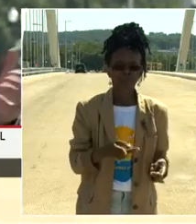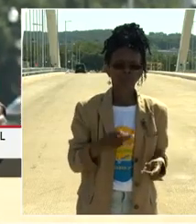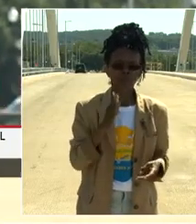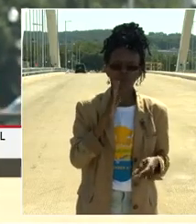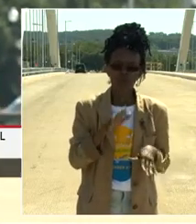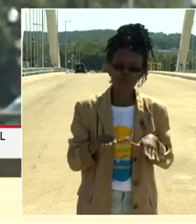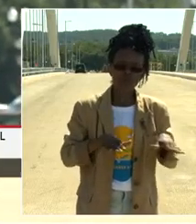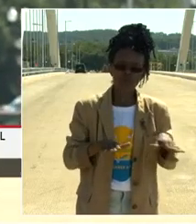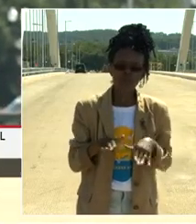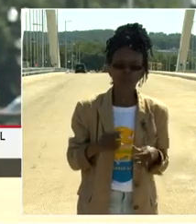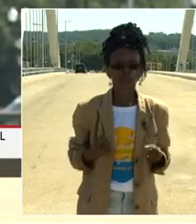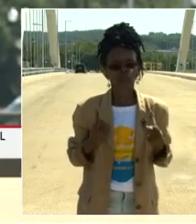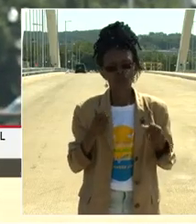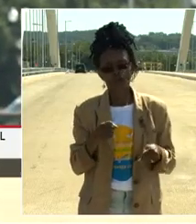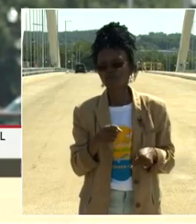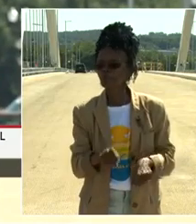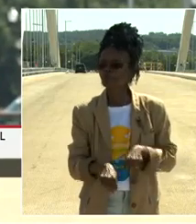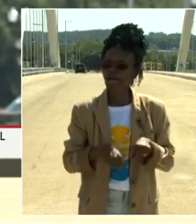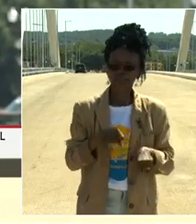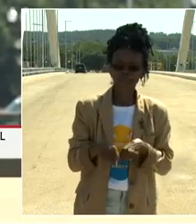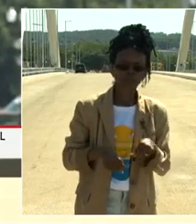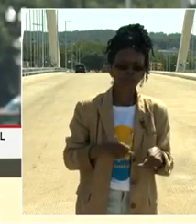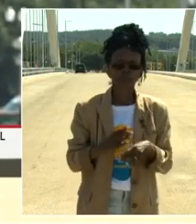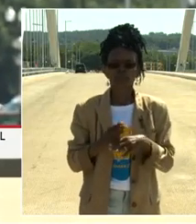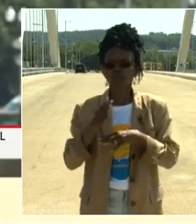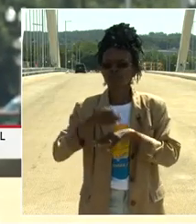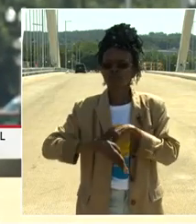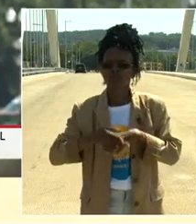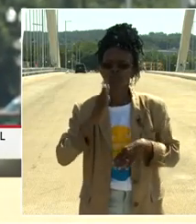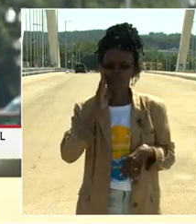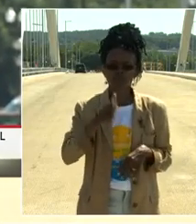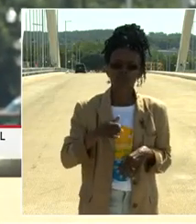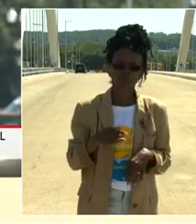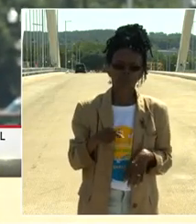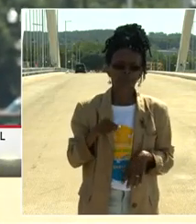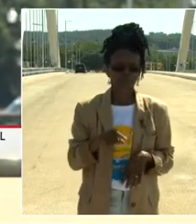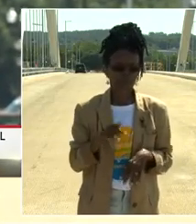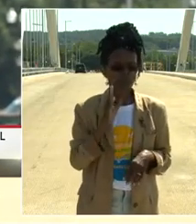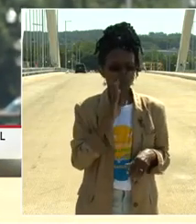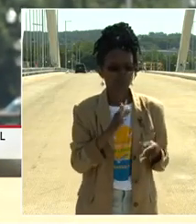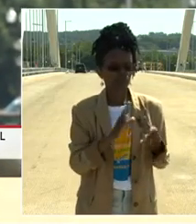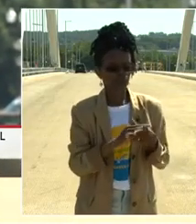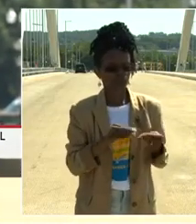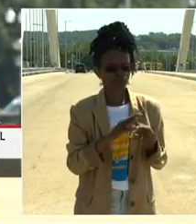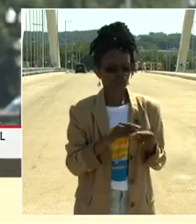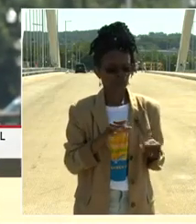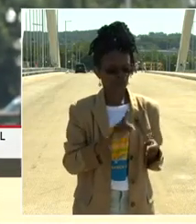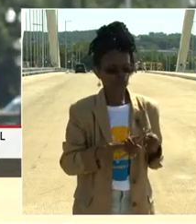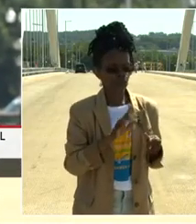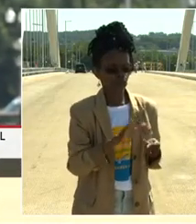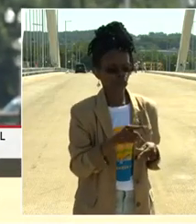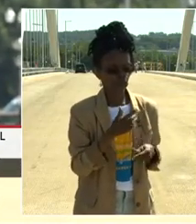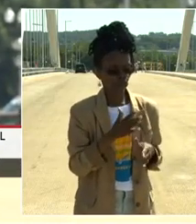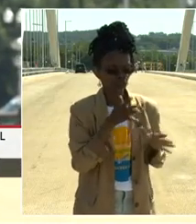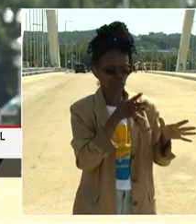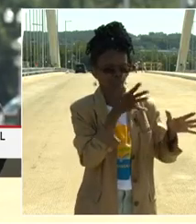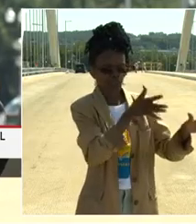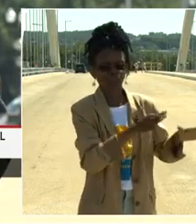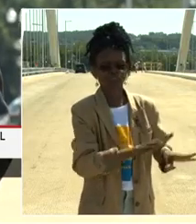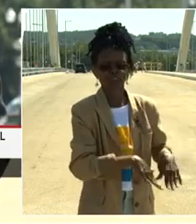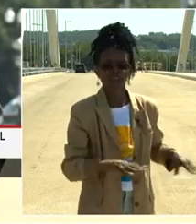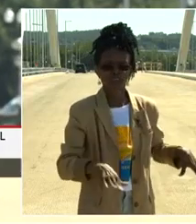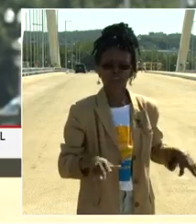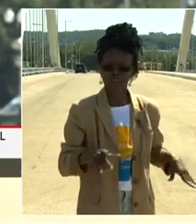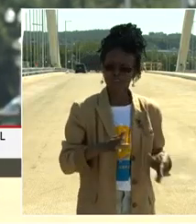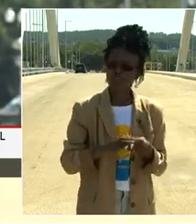even biking across it, and you're going to tell your kids and your grandkids and your great-grandkids, I helped build that. And we're really grateful, and we